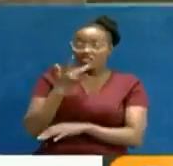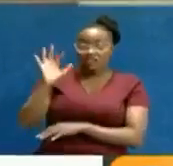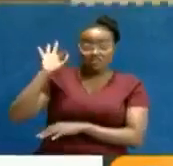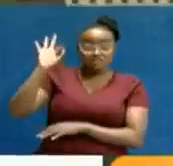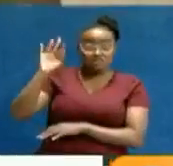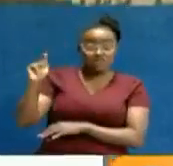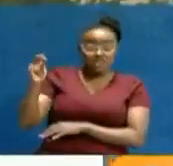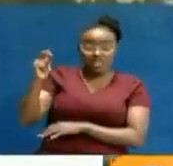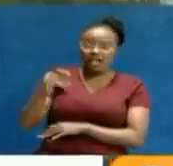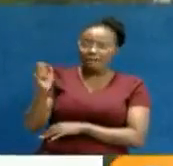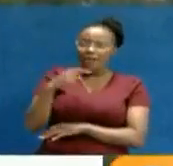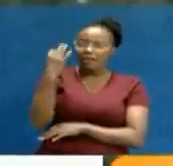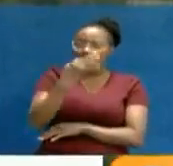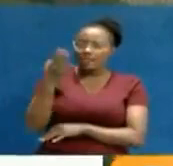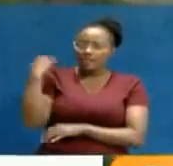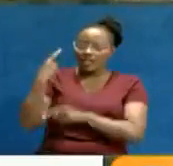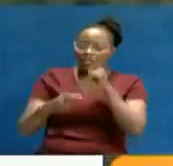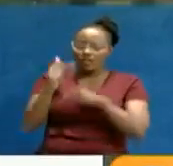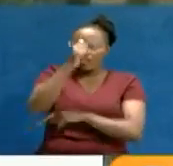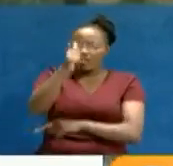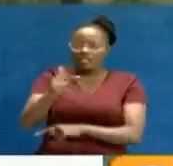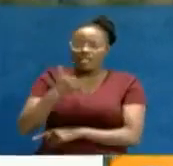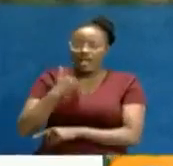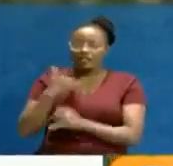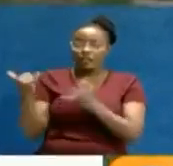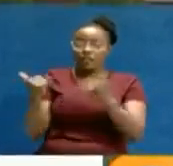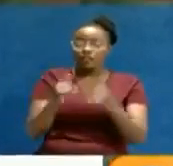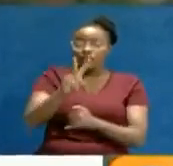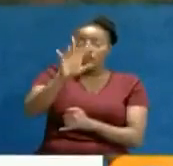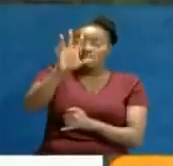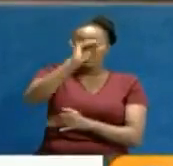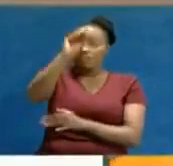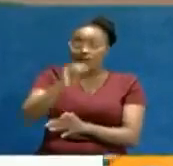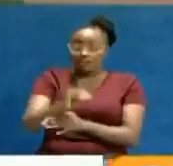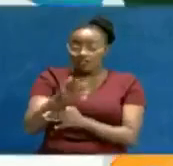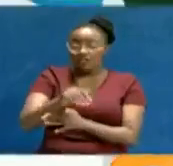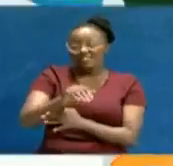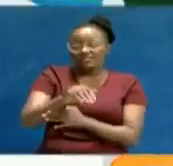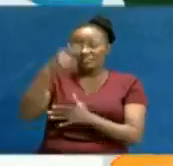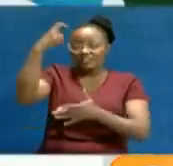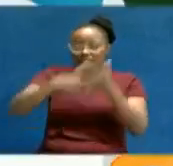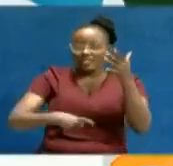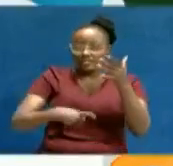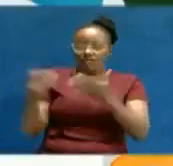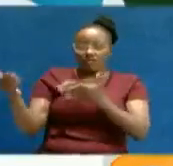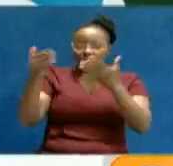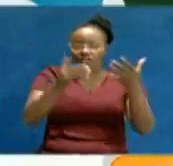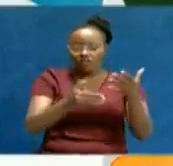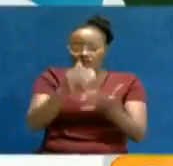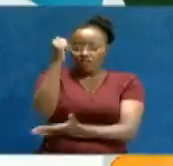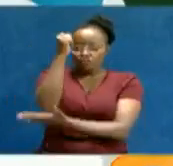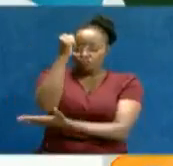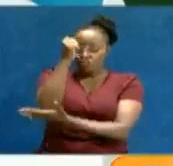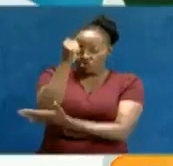Kenya, in March last year, Tanzania was aggrieved by introduction of a 25% excess tax on imported glass